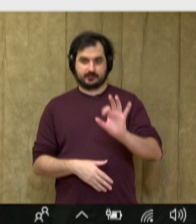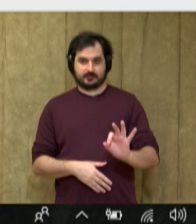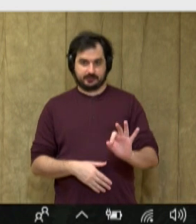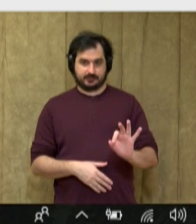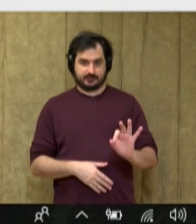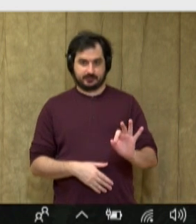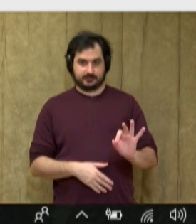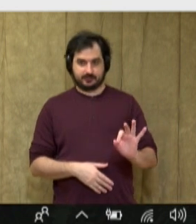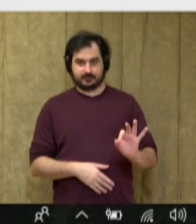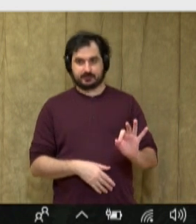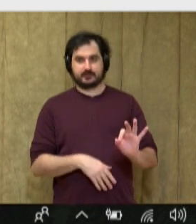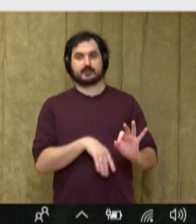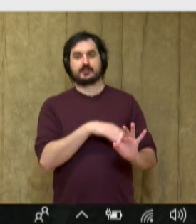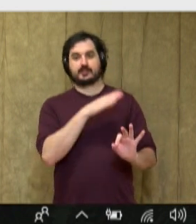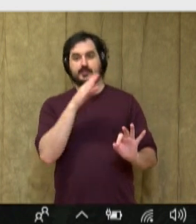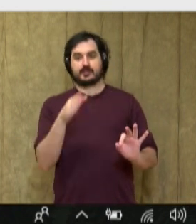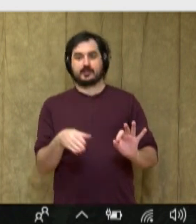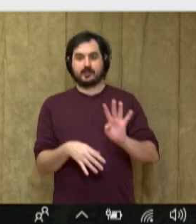3/9,